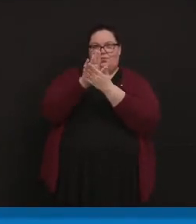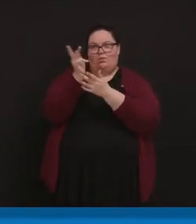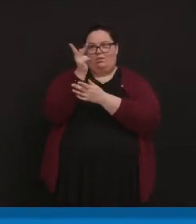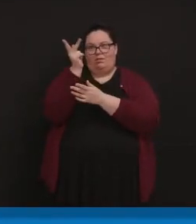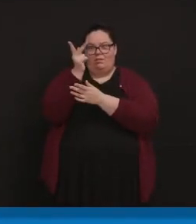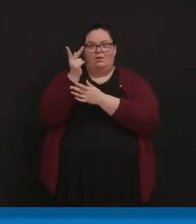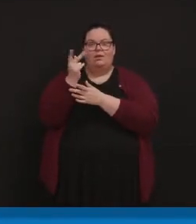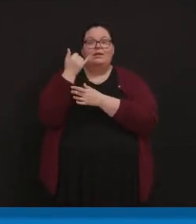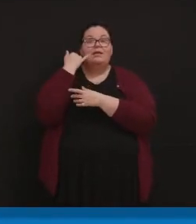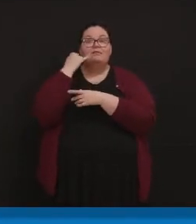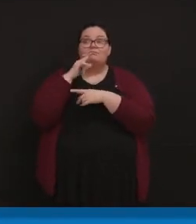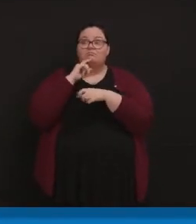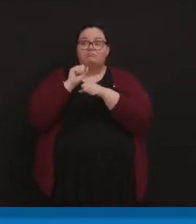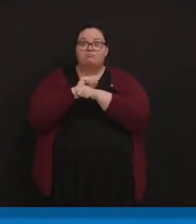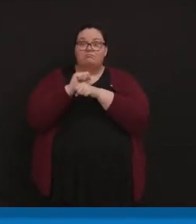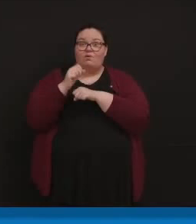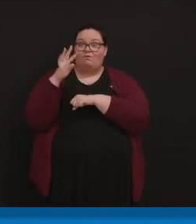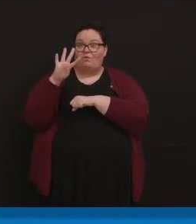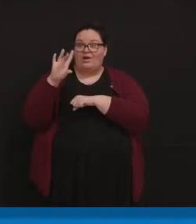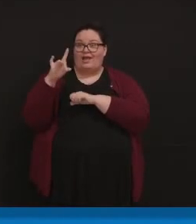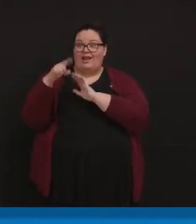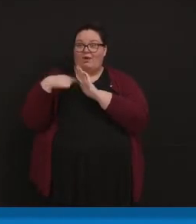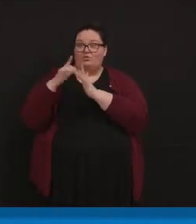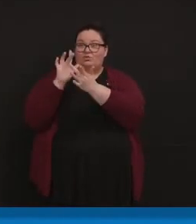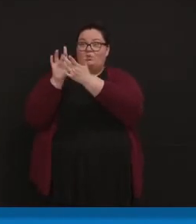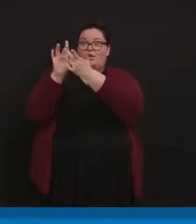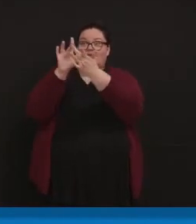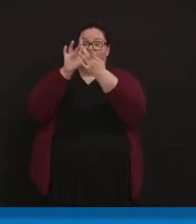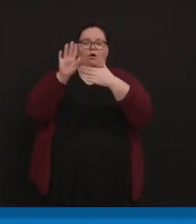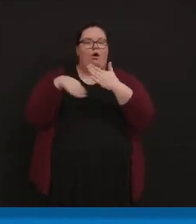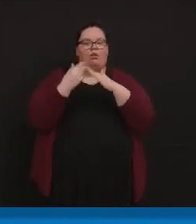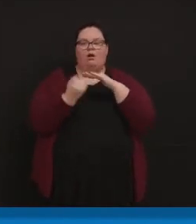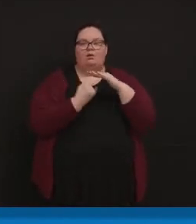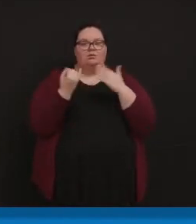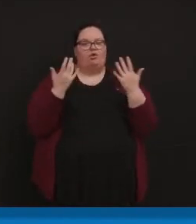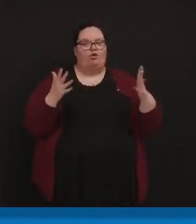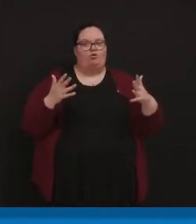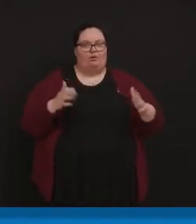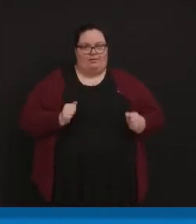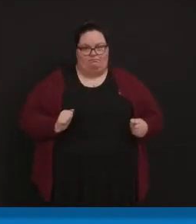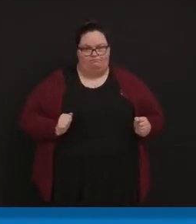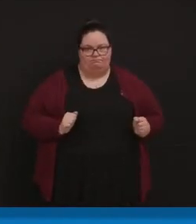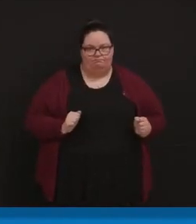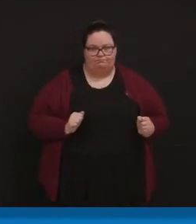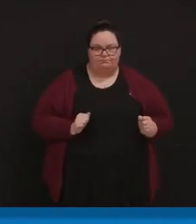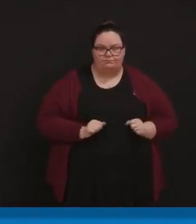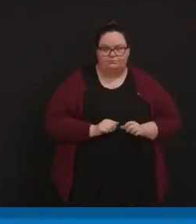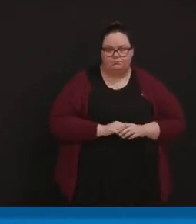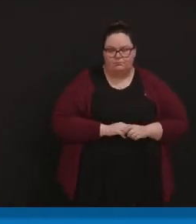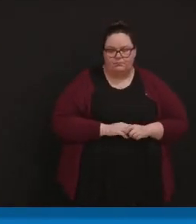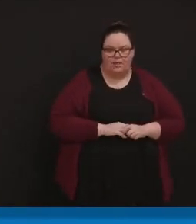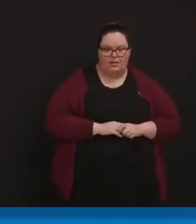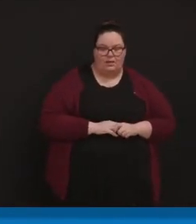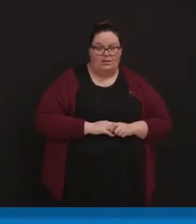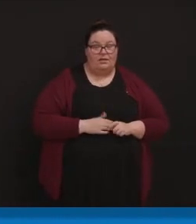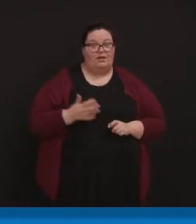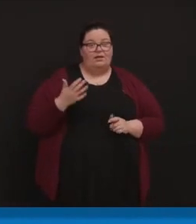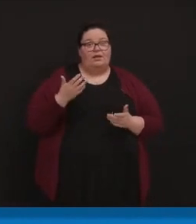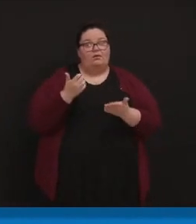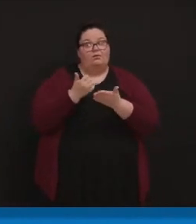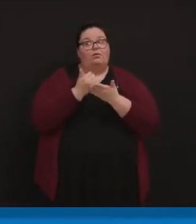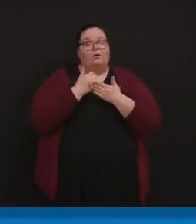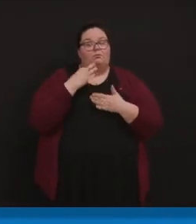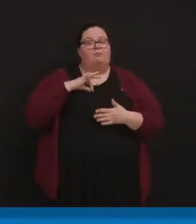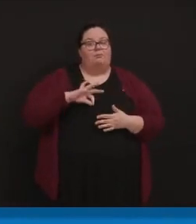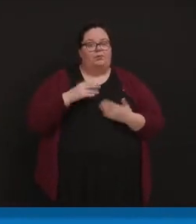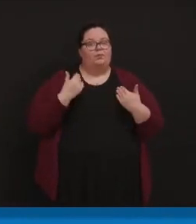could make sure that if it was going to take up to 48 hours, then all of those people would be self-isolating during that time. So that was very, very